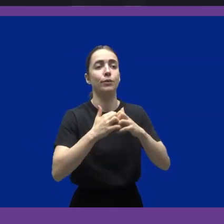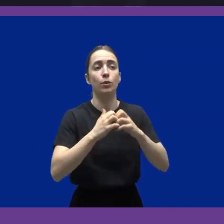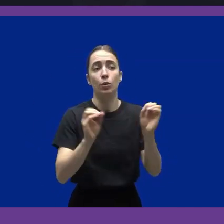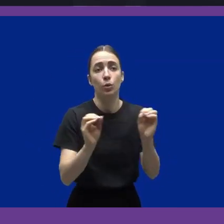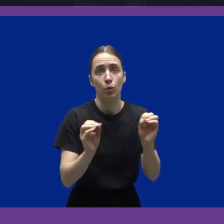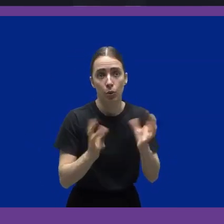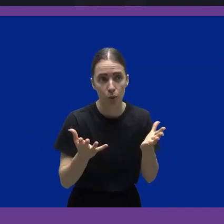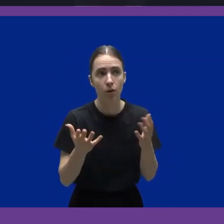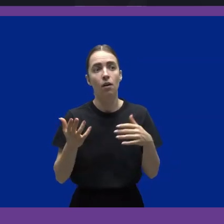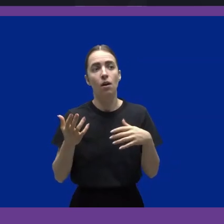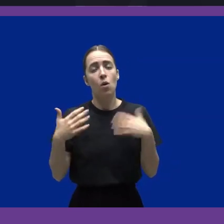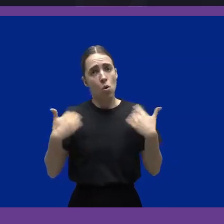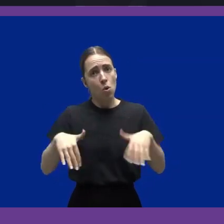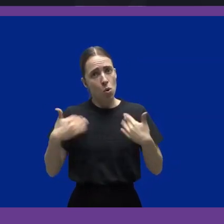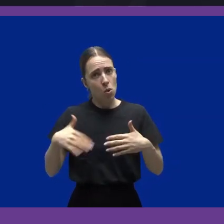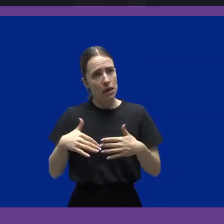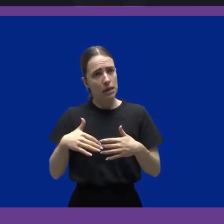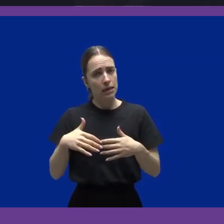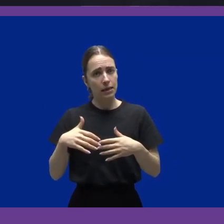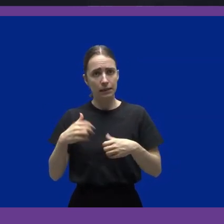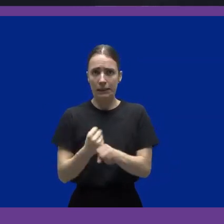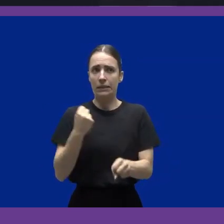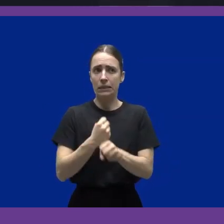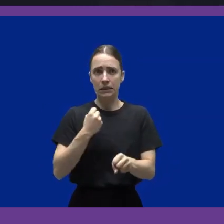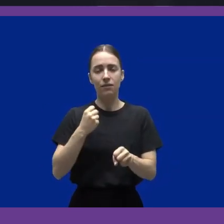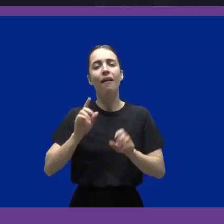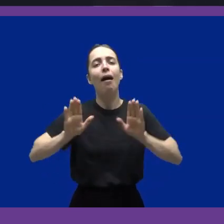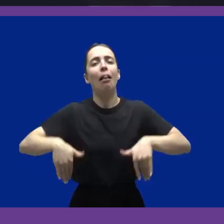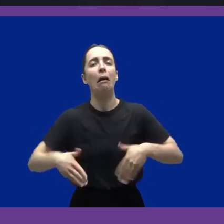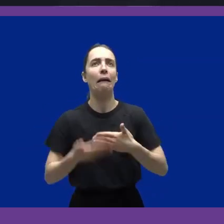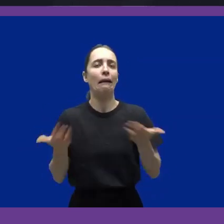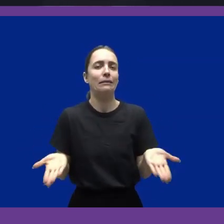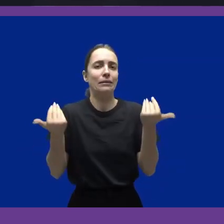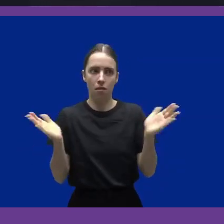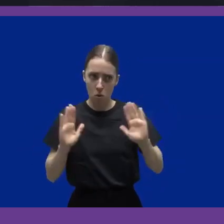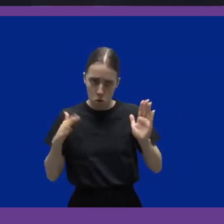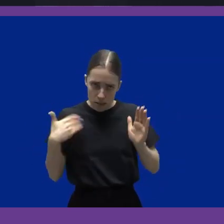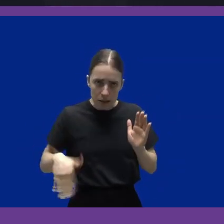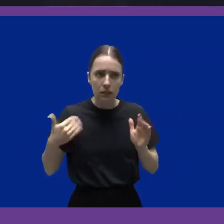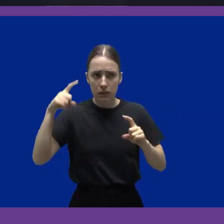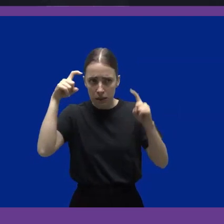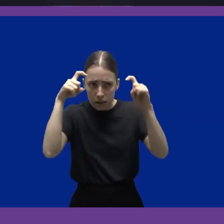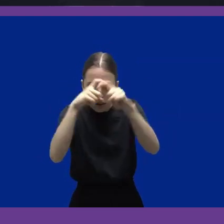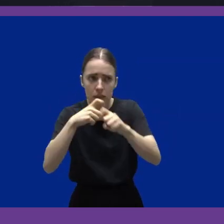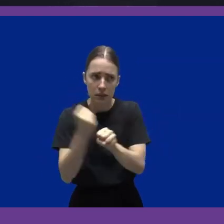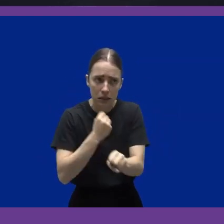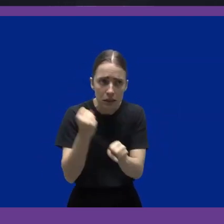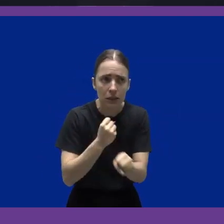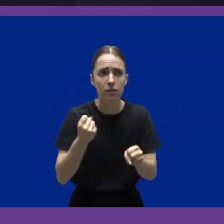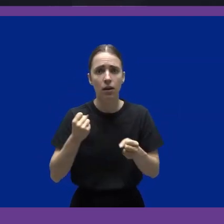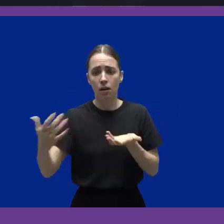national documents, because of the need of having dedicated experts to progress on the drafts. So there are many reasons why